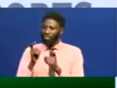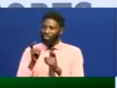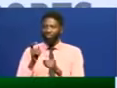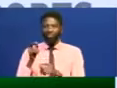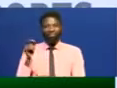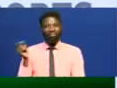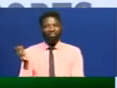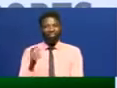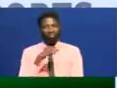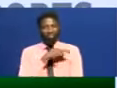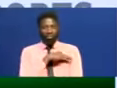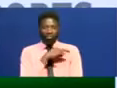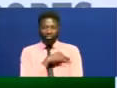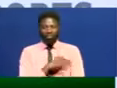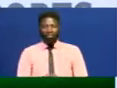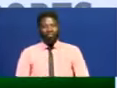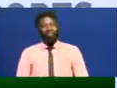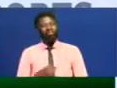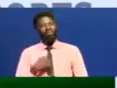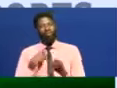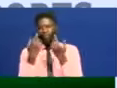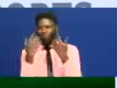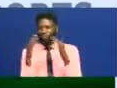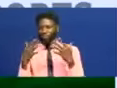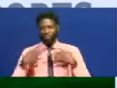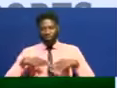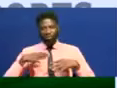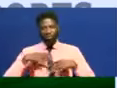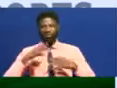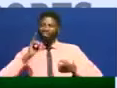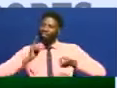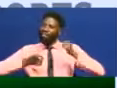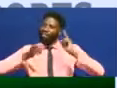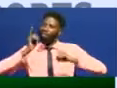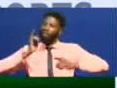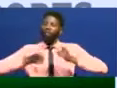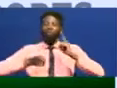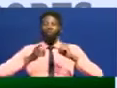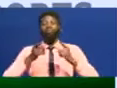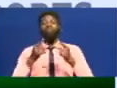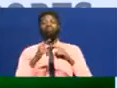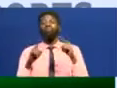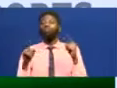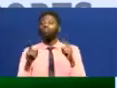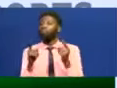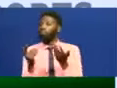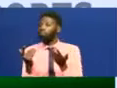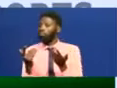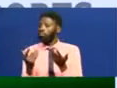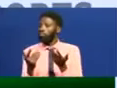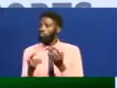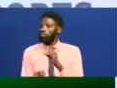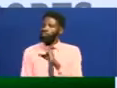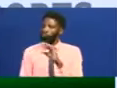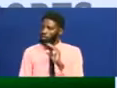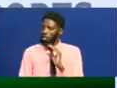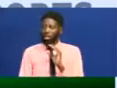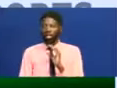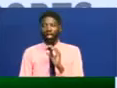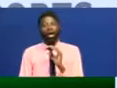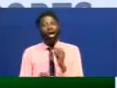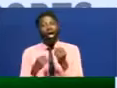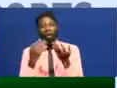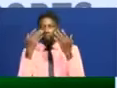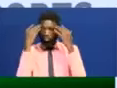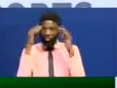people run for this country and they don't know what they are going to receive in return. Or even if